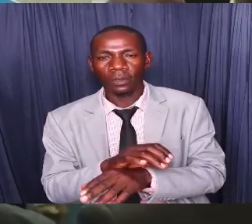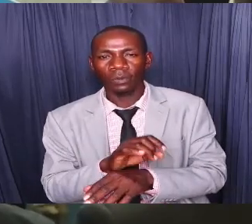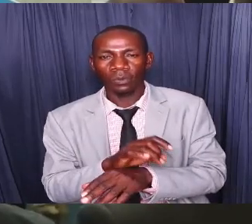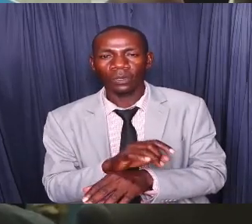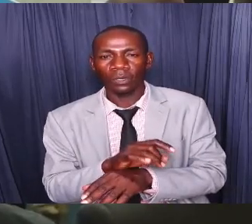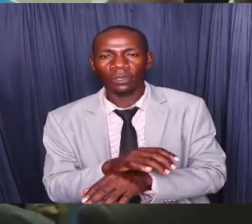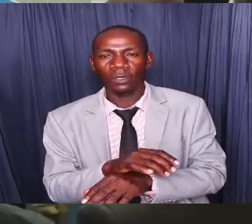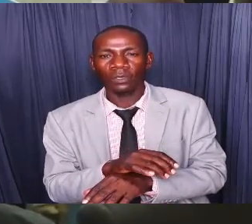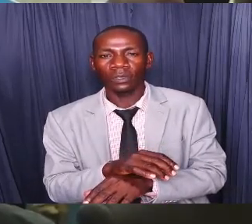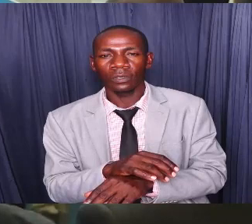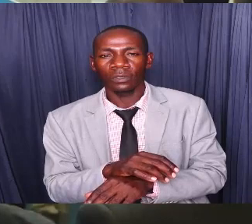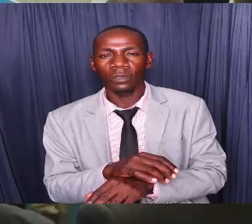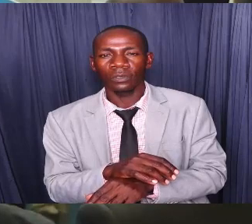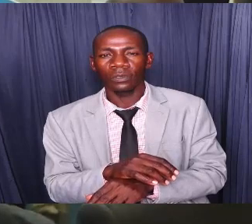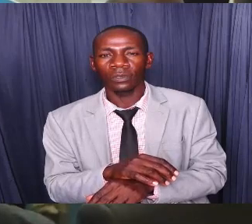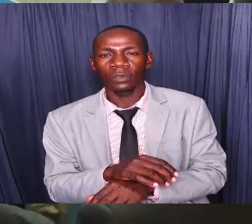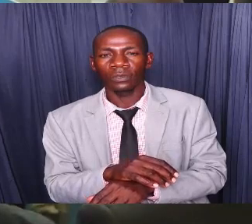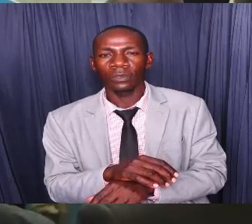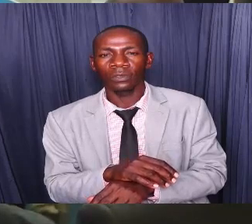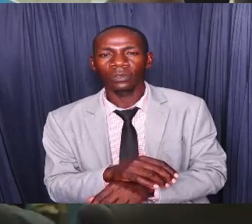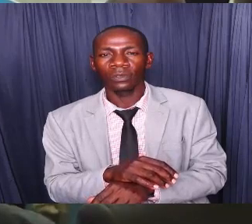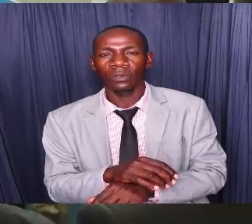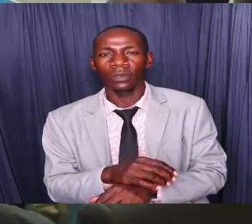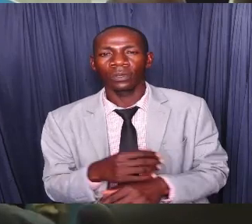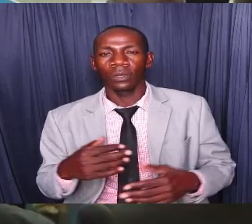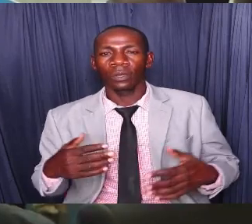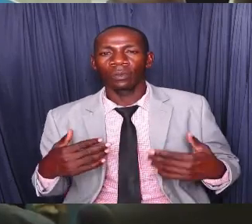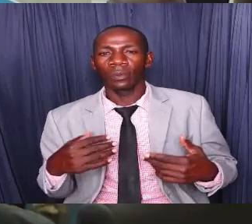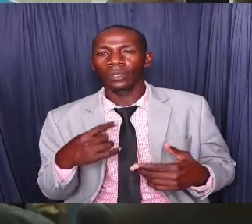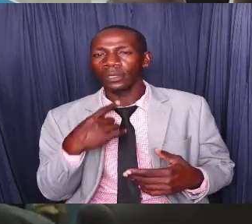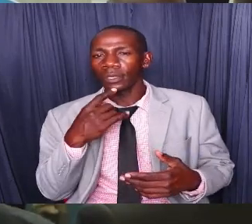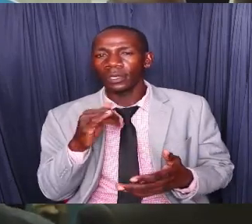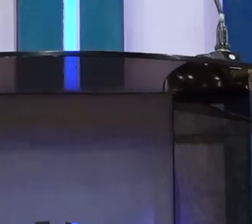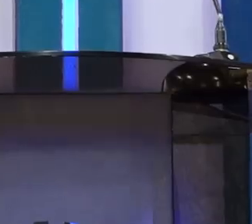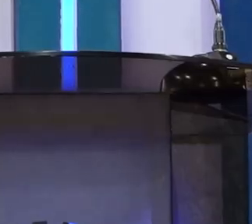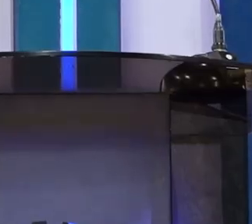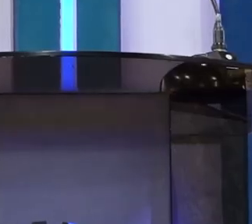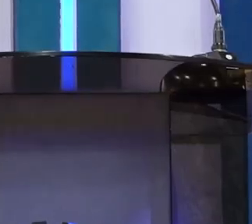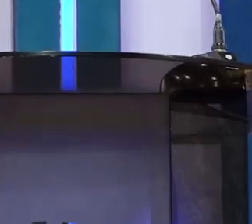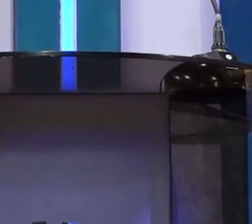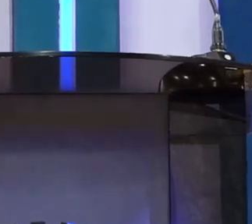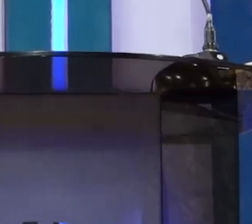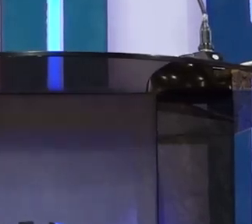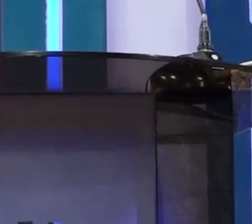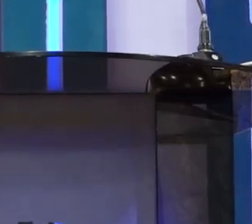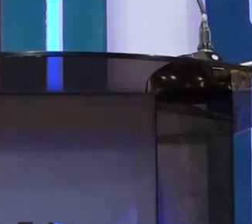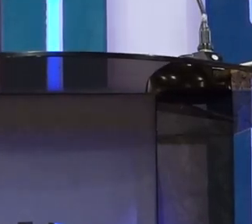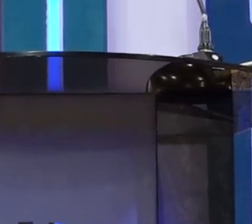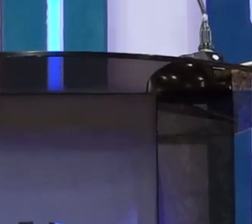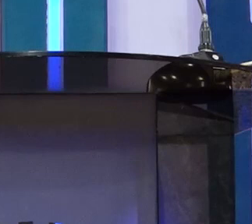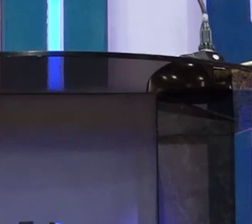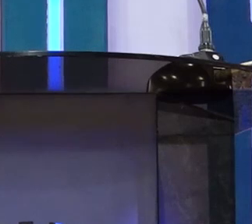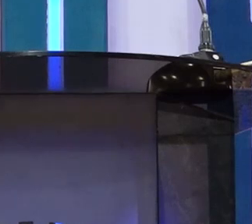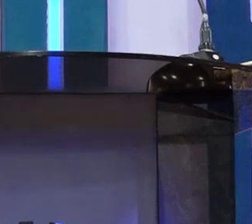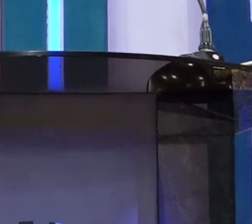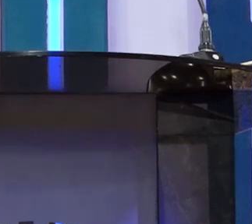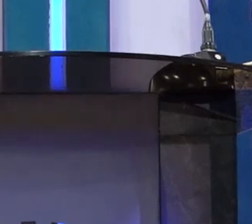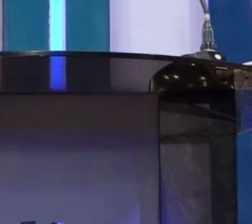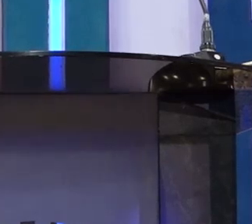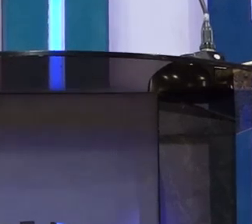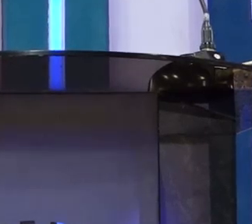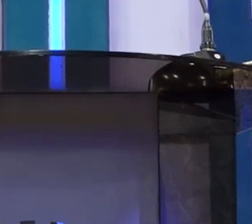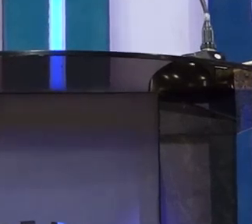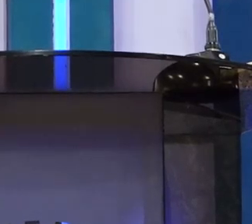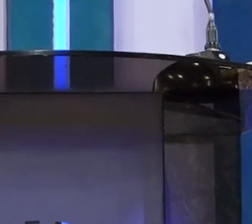come for counseling. Hata watu wanasema ndugu yule yako si mashauri. And they say now this brother is always here for counseling. Lakini, but